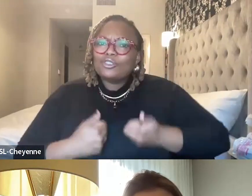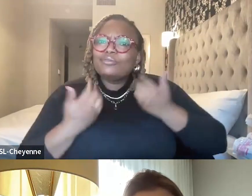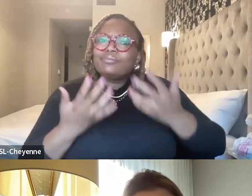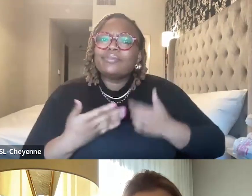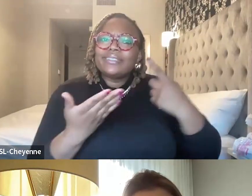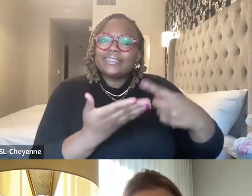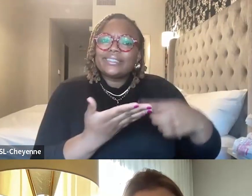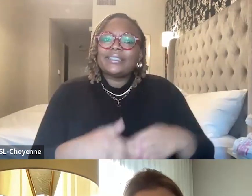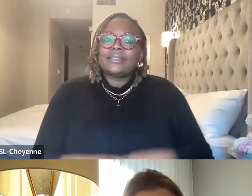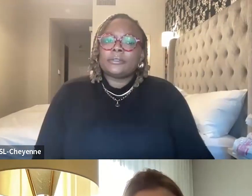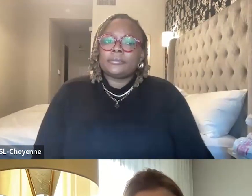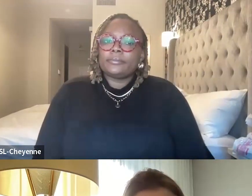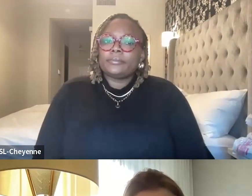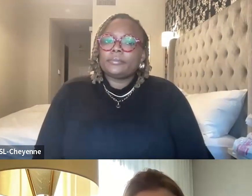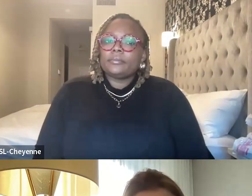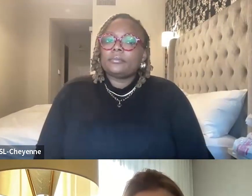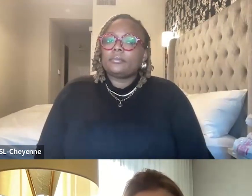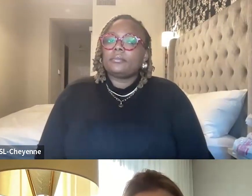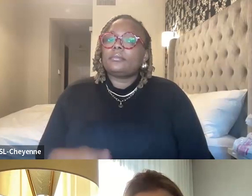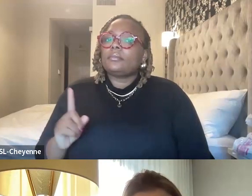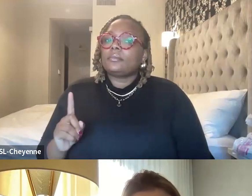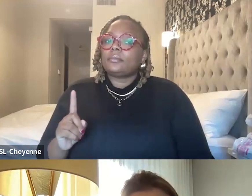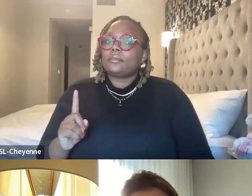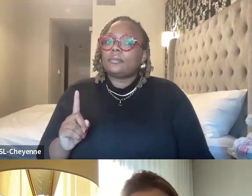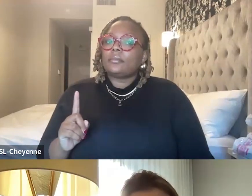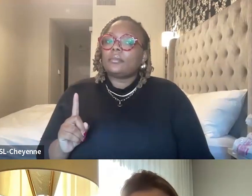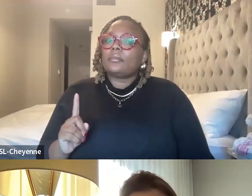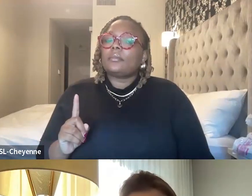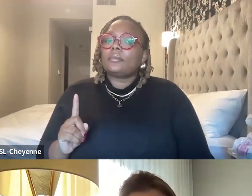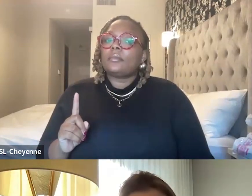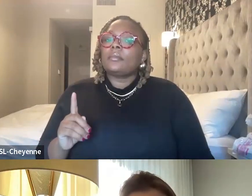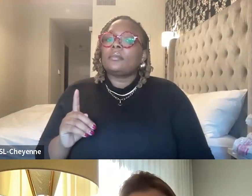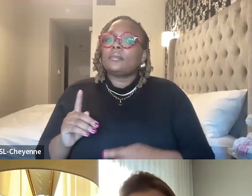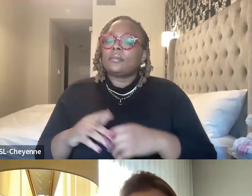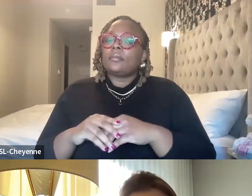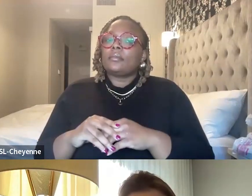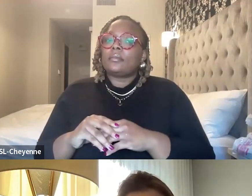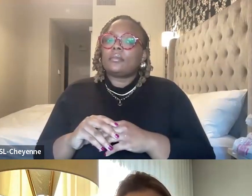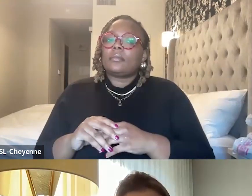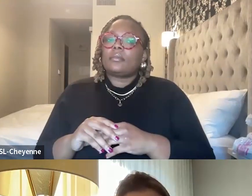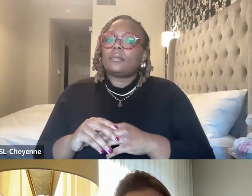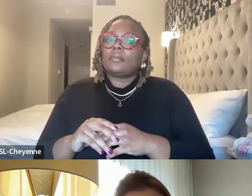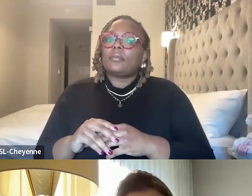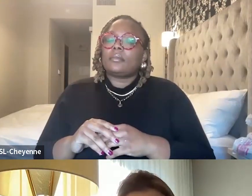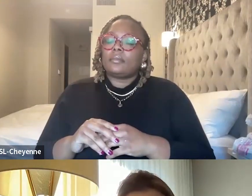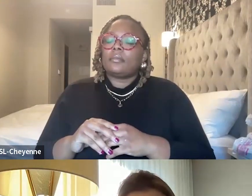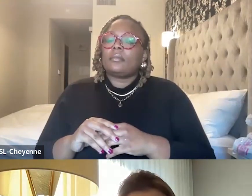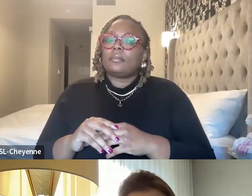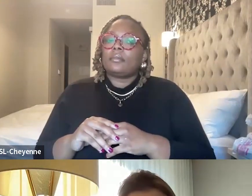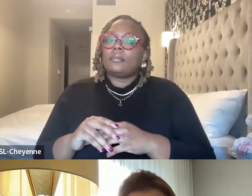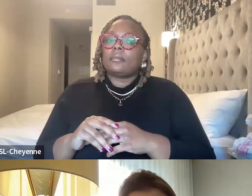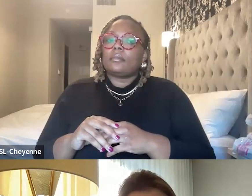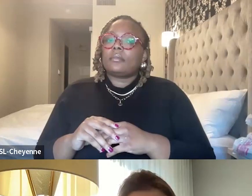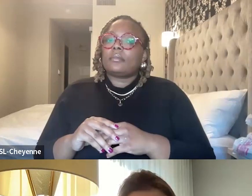just to complement that, we will start our impact campaign this month in Brazil. Now we will work, of